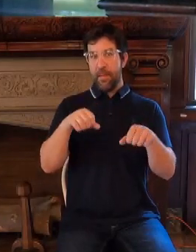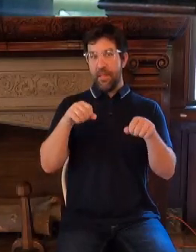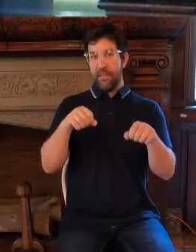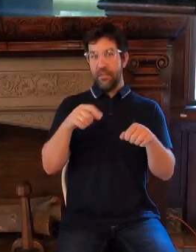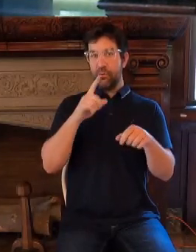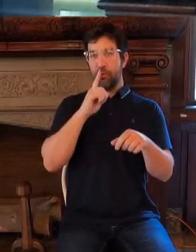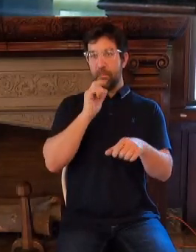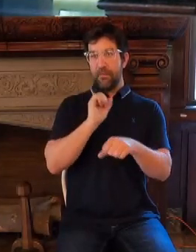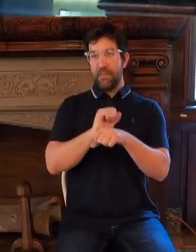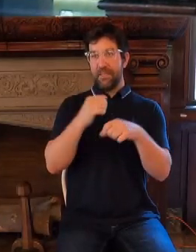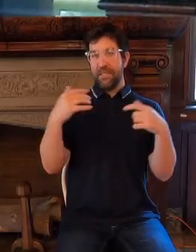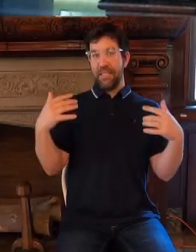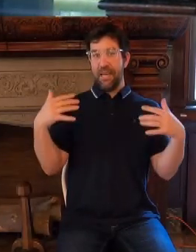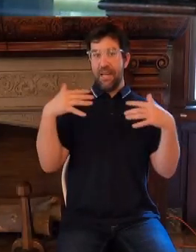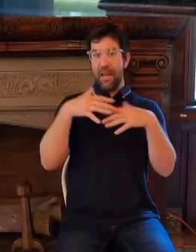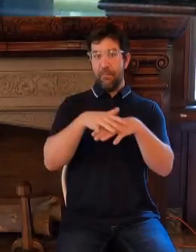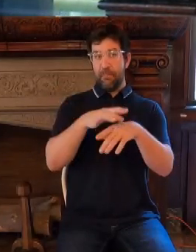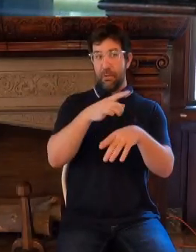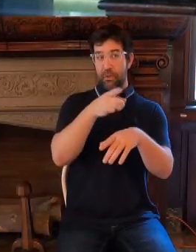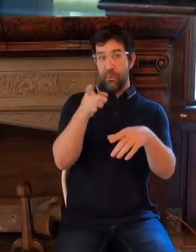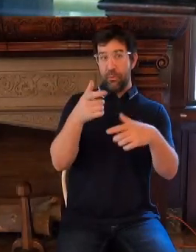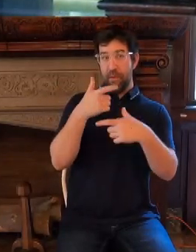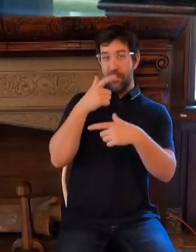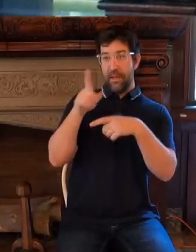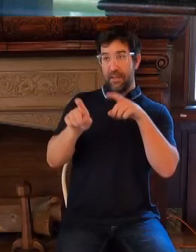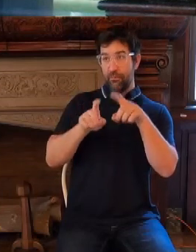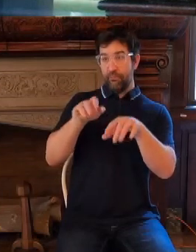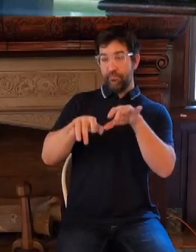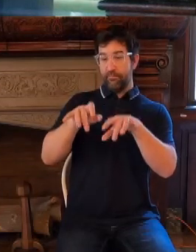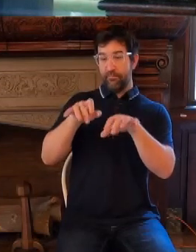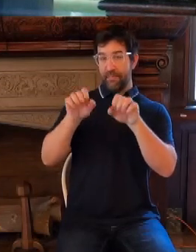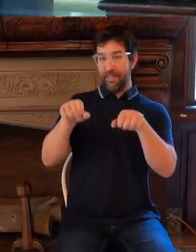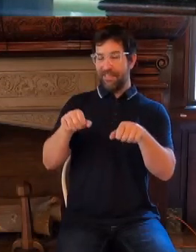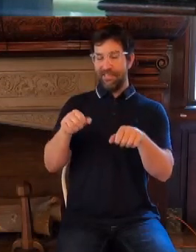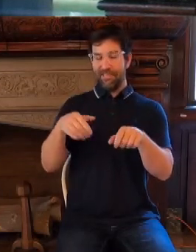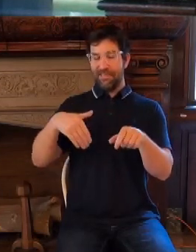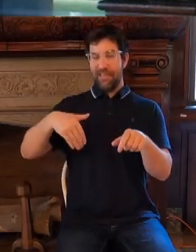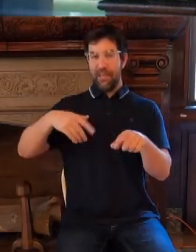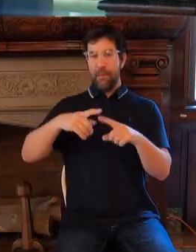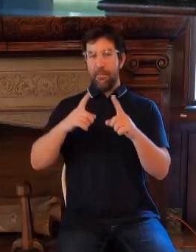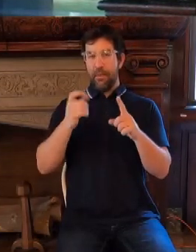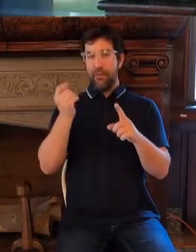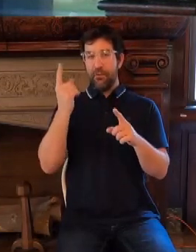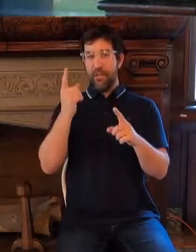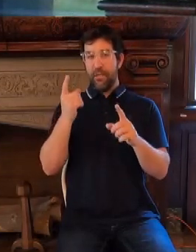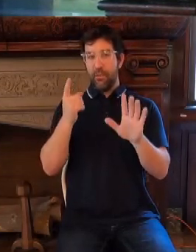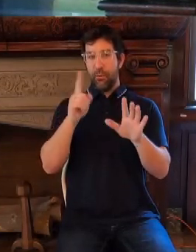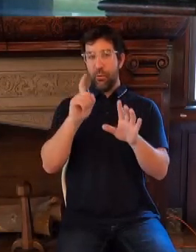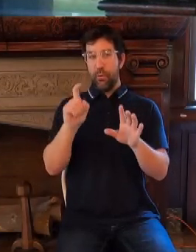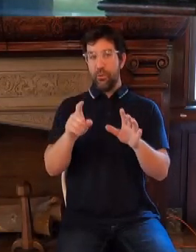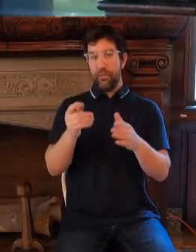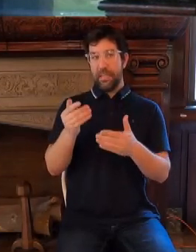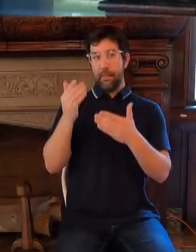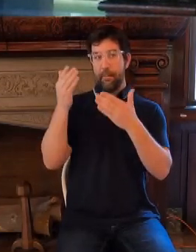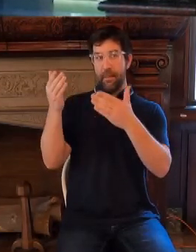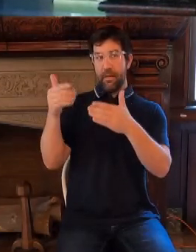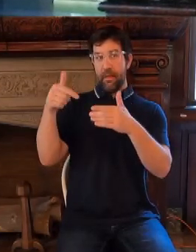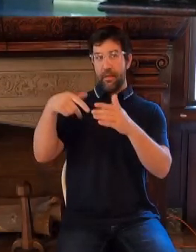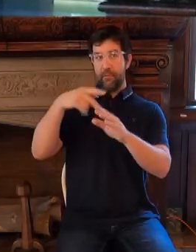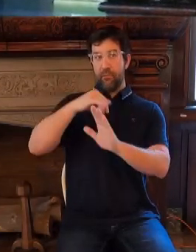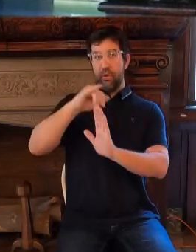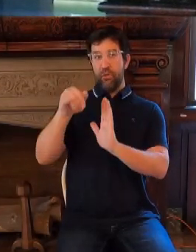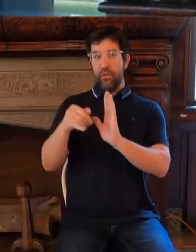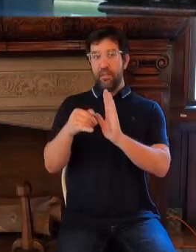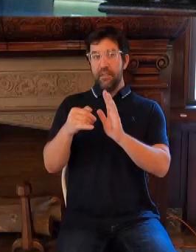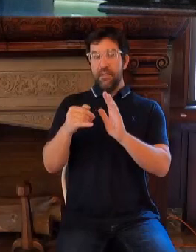to do a true hybrid where you can ask questions from at home, but there is a way to submit questions on this